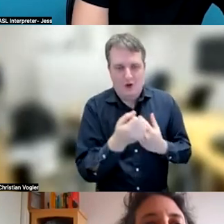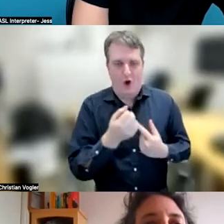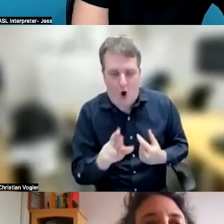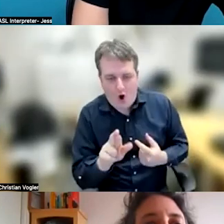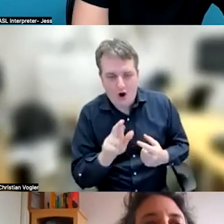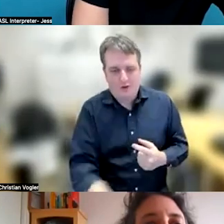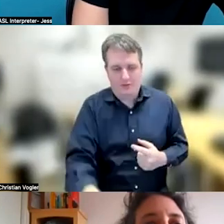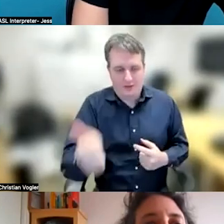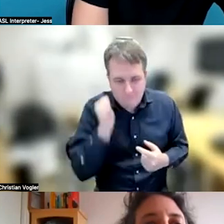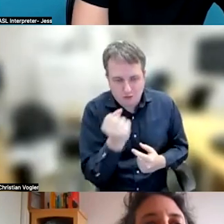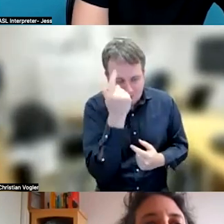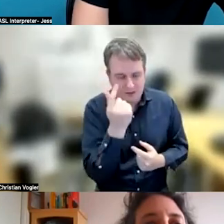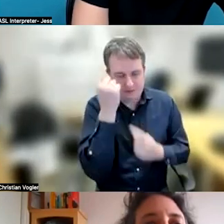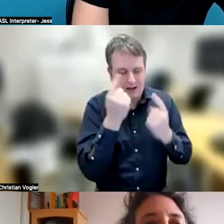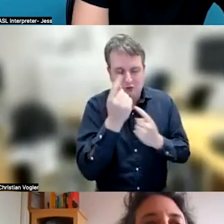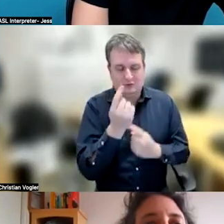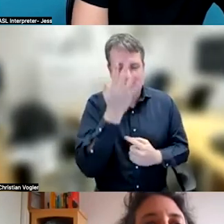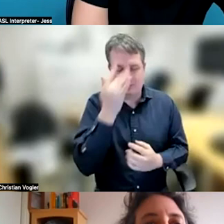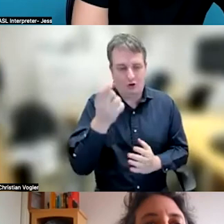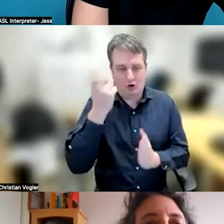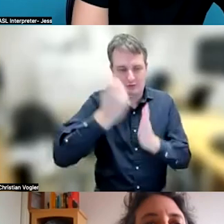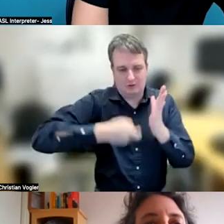lot of gaps there. And